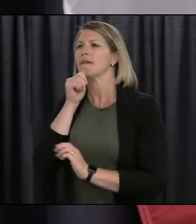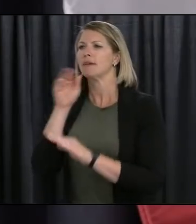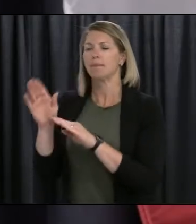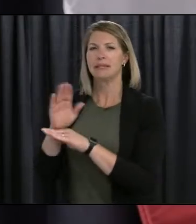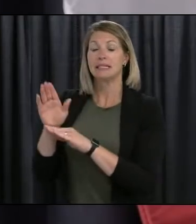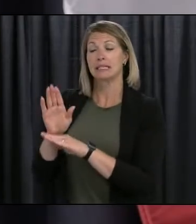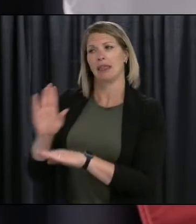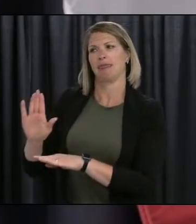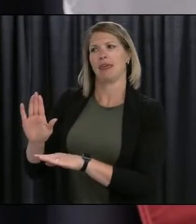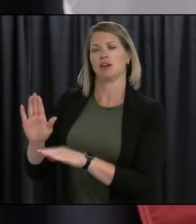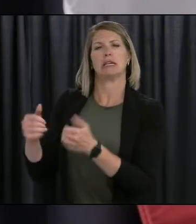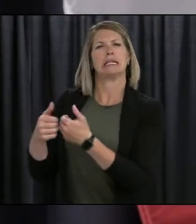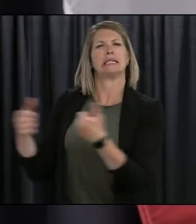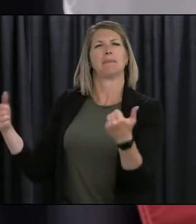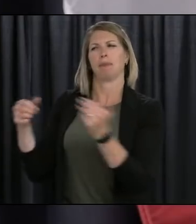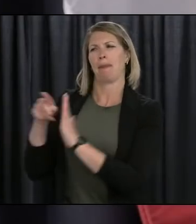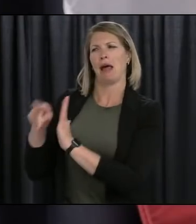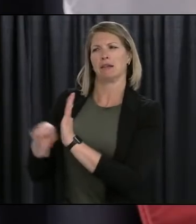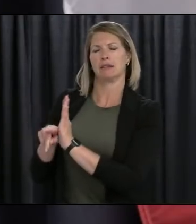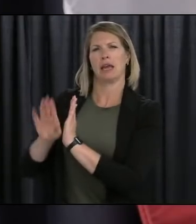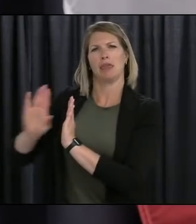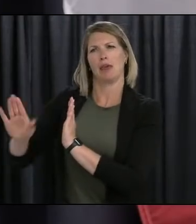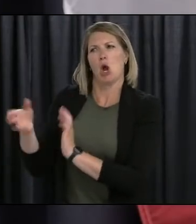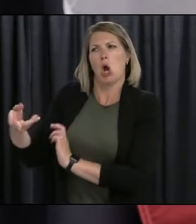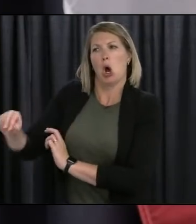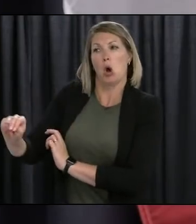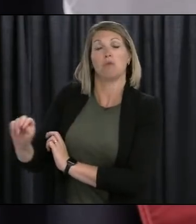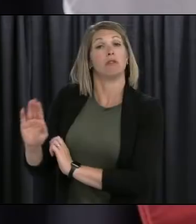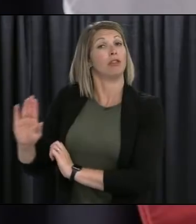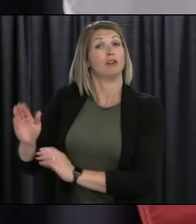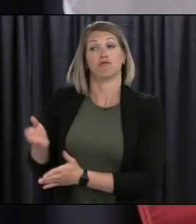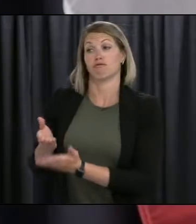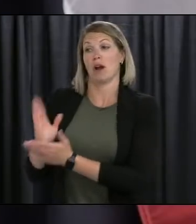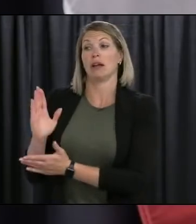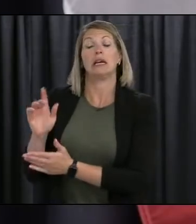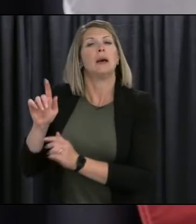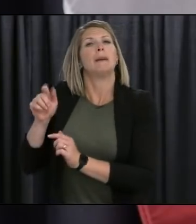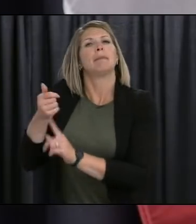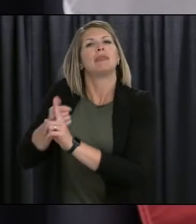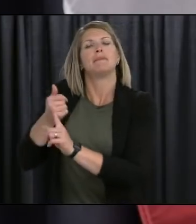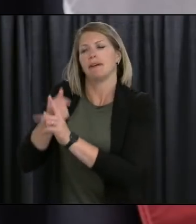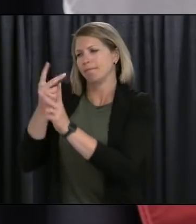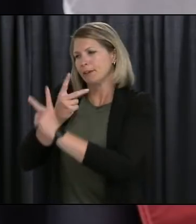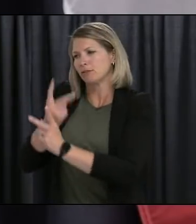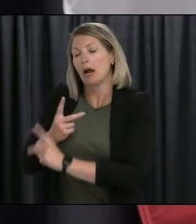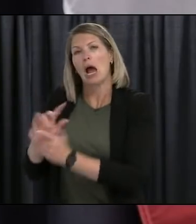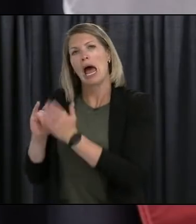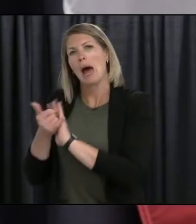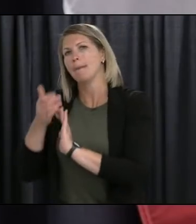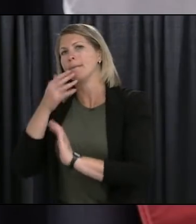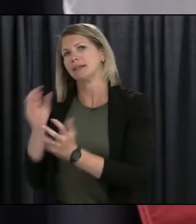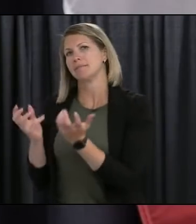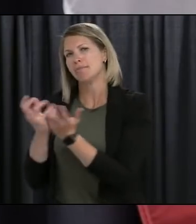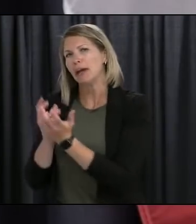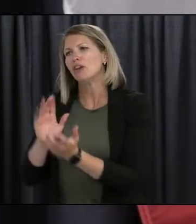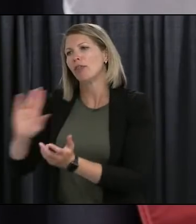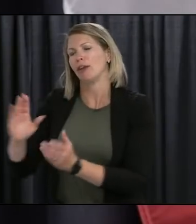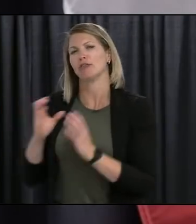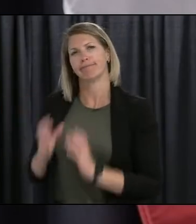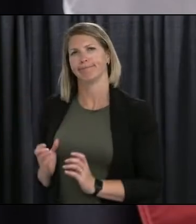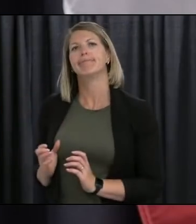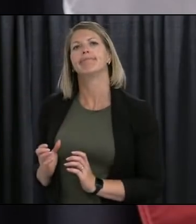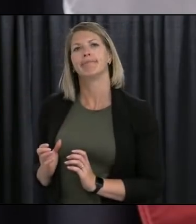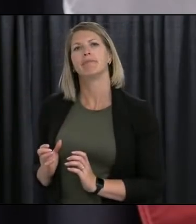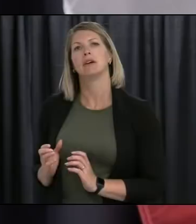requirements, and that is their ability, that's their right to do that. They now have the option to take